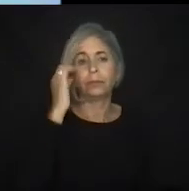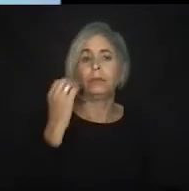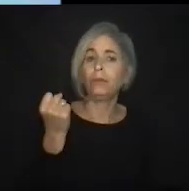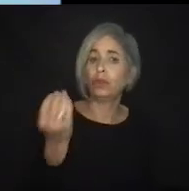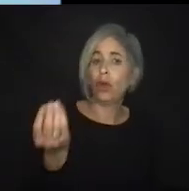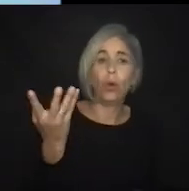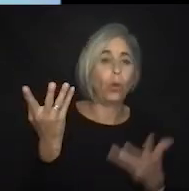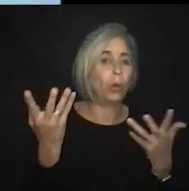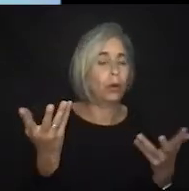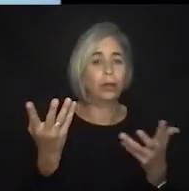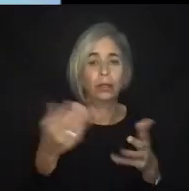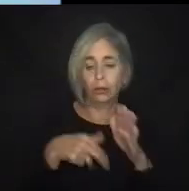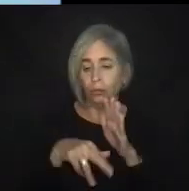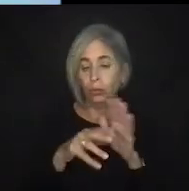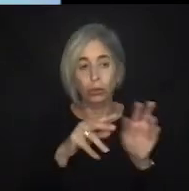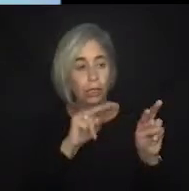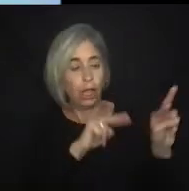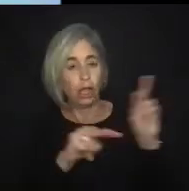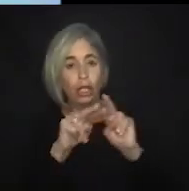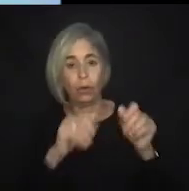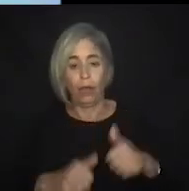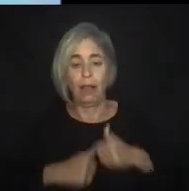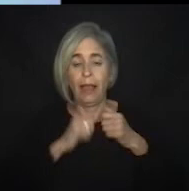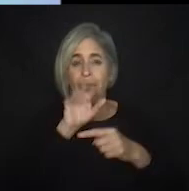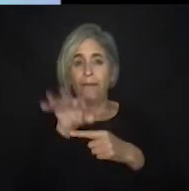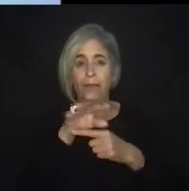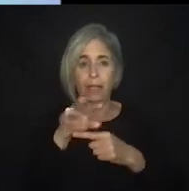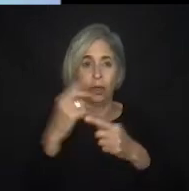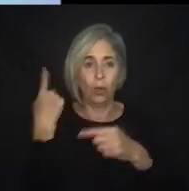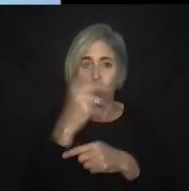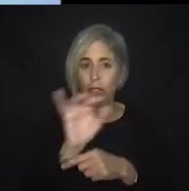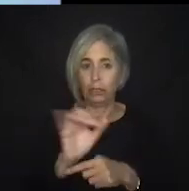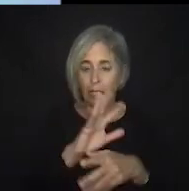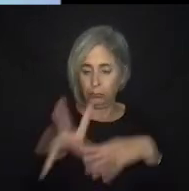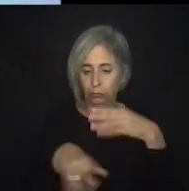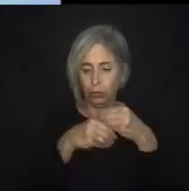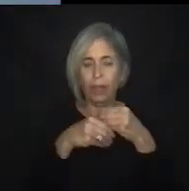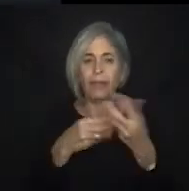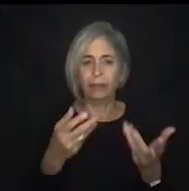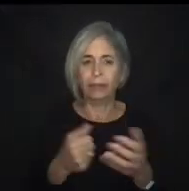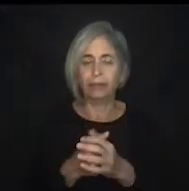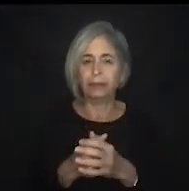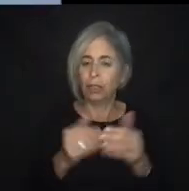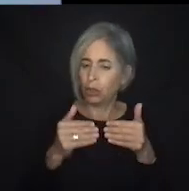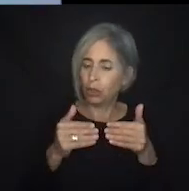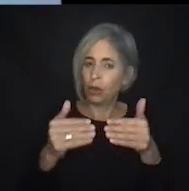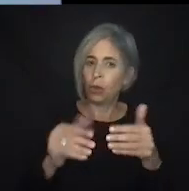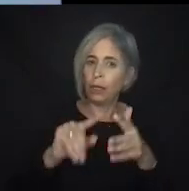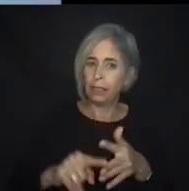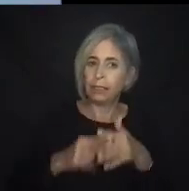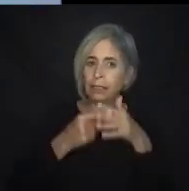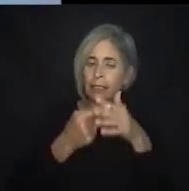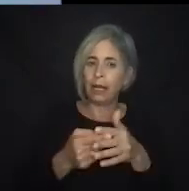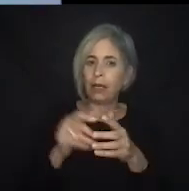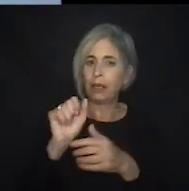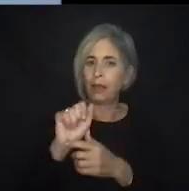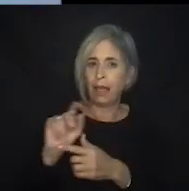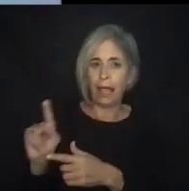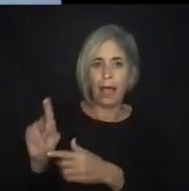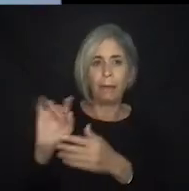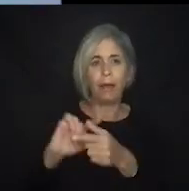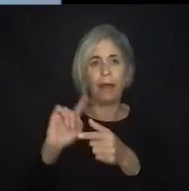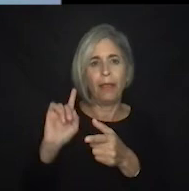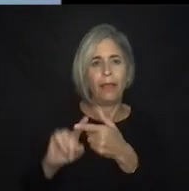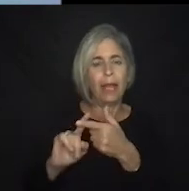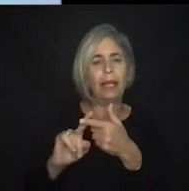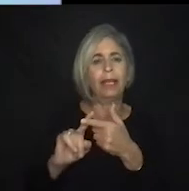So this is a preview of what the live video app flow will look like all together. We'll go ahead and start in the app where we'll enable